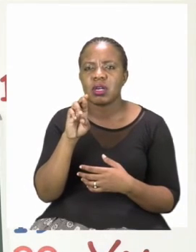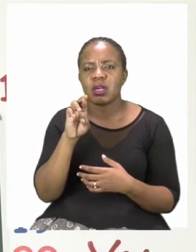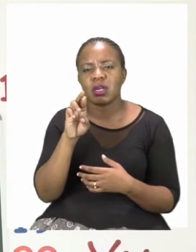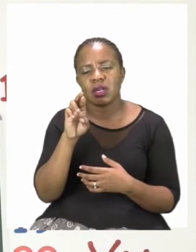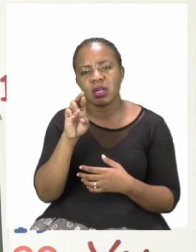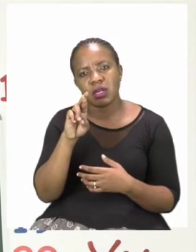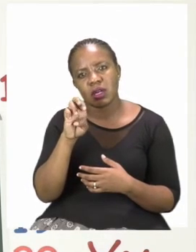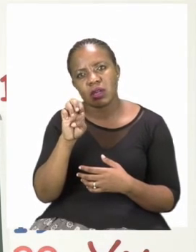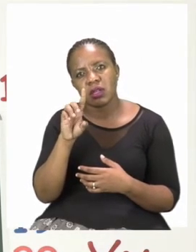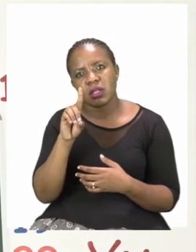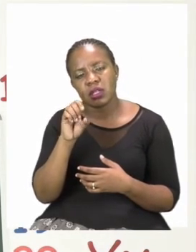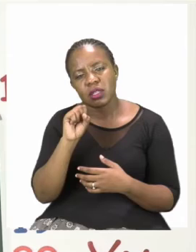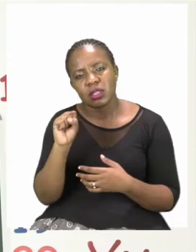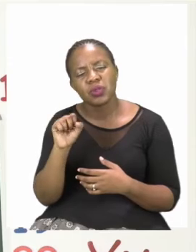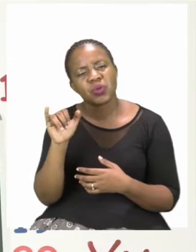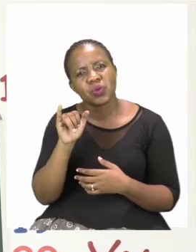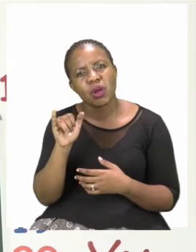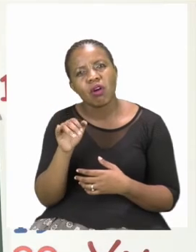round.